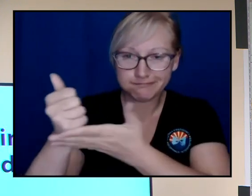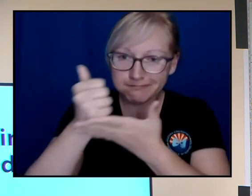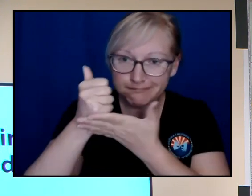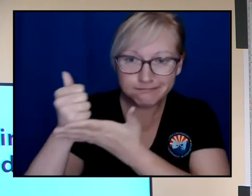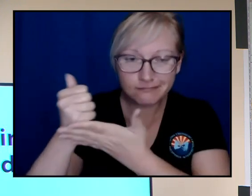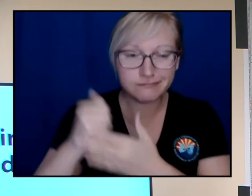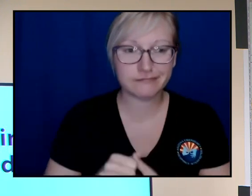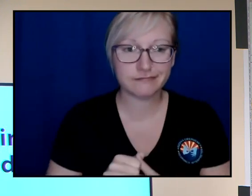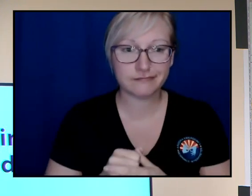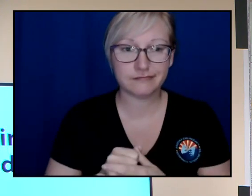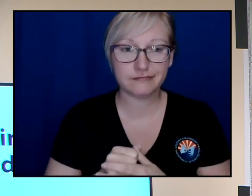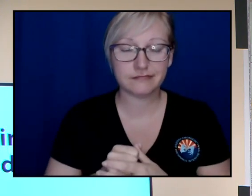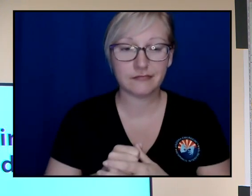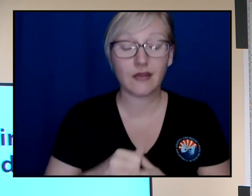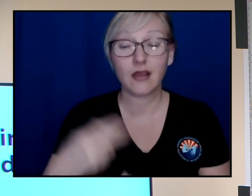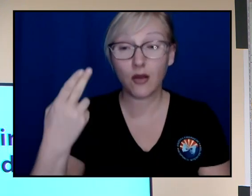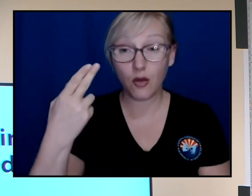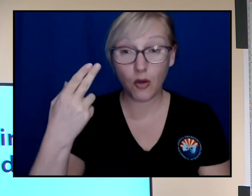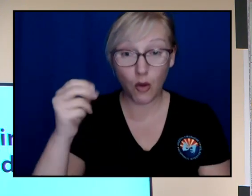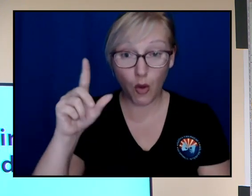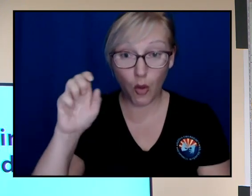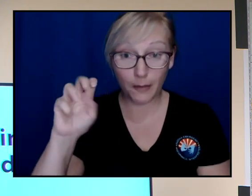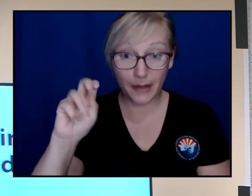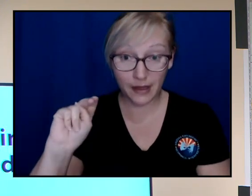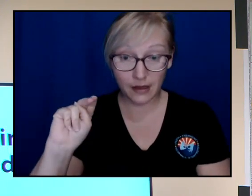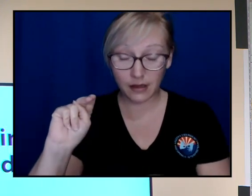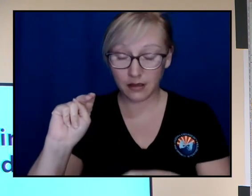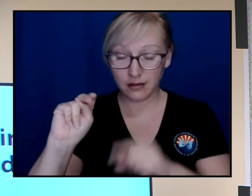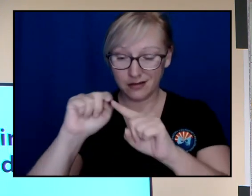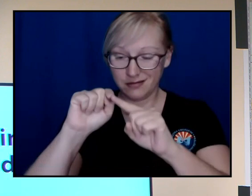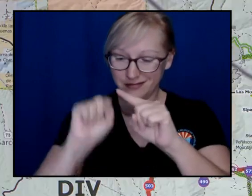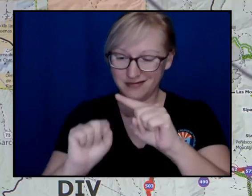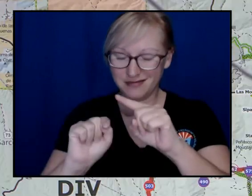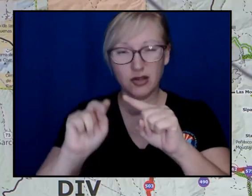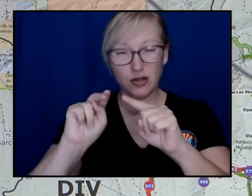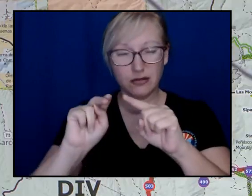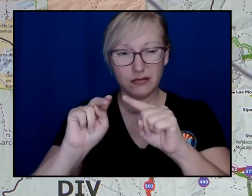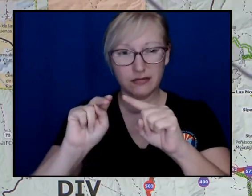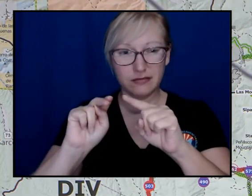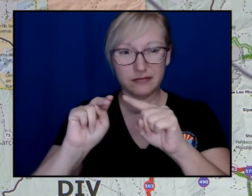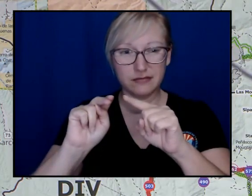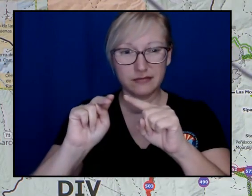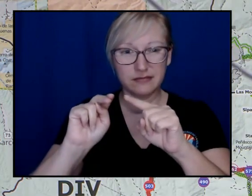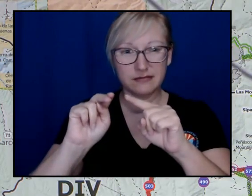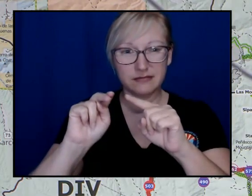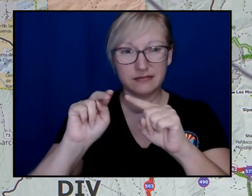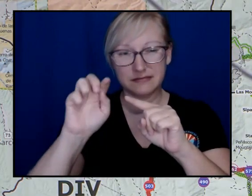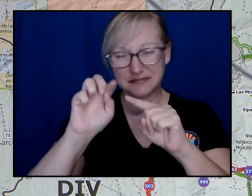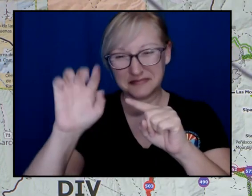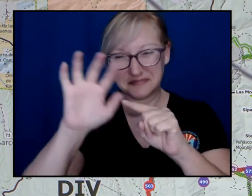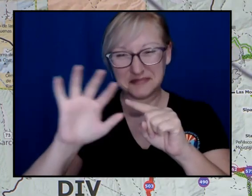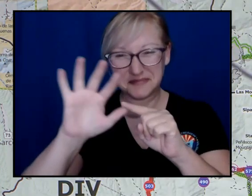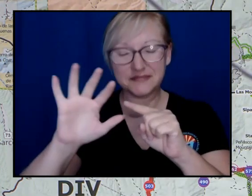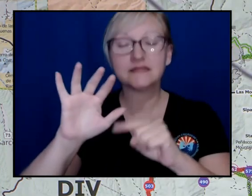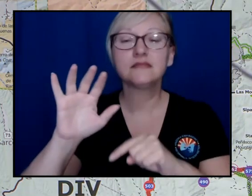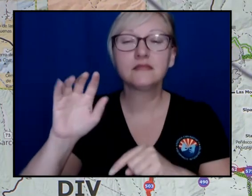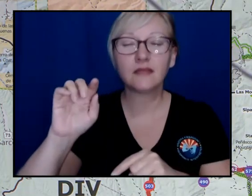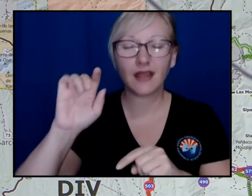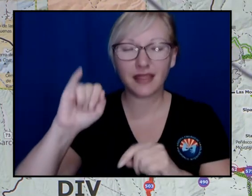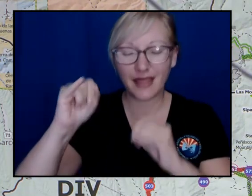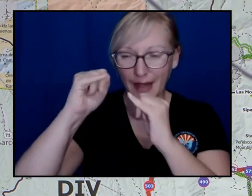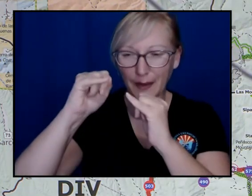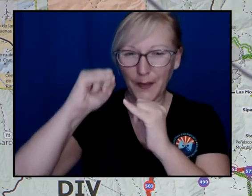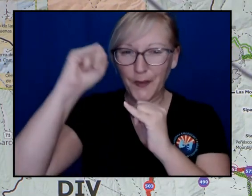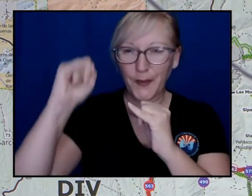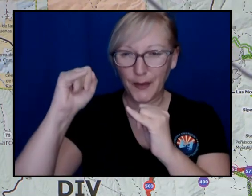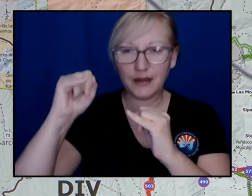north of Holman, we have what we've been calling the fish hook, which is dozer repair work that we've been working on. That's still